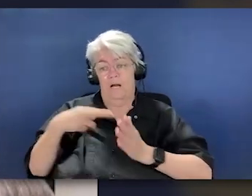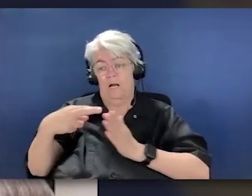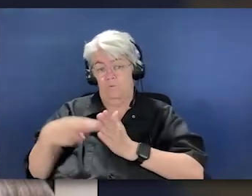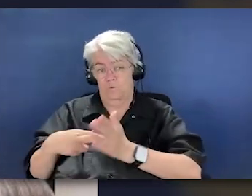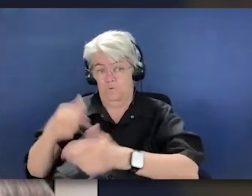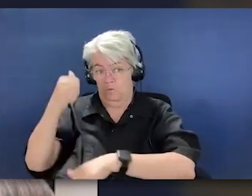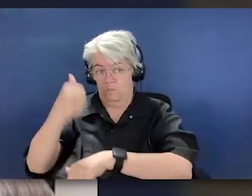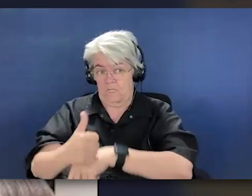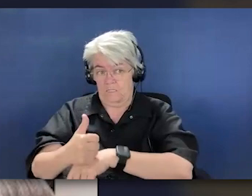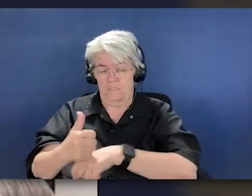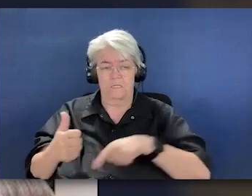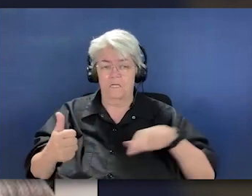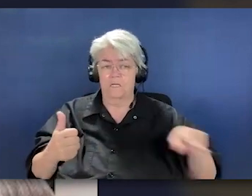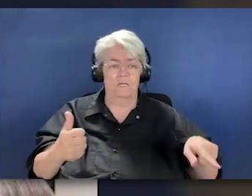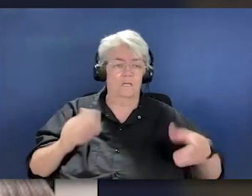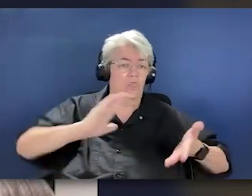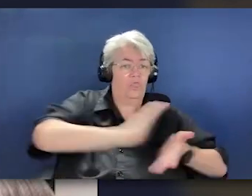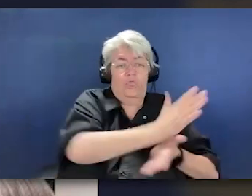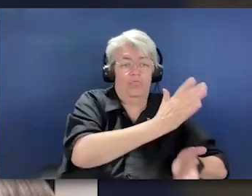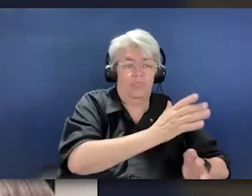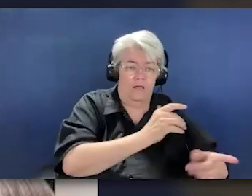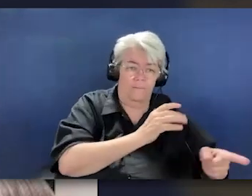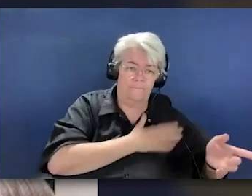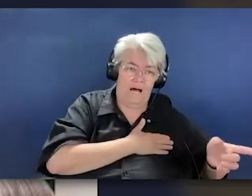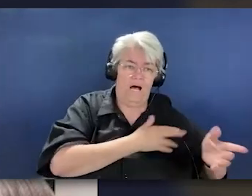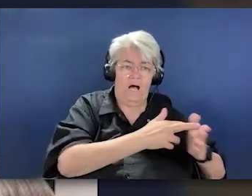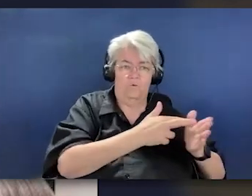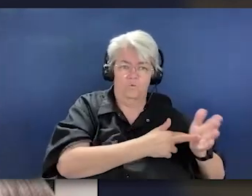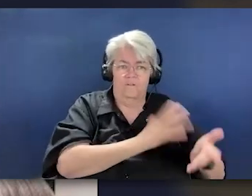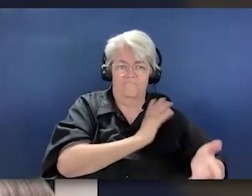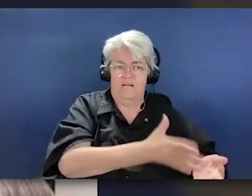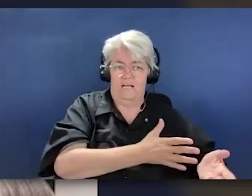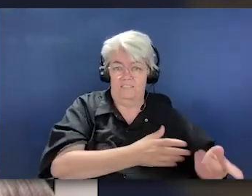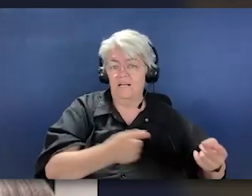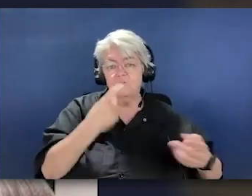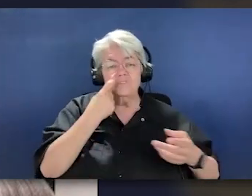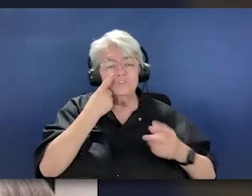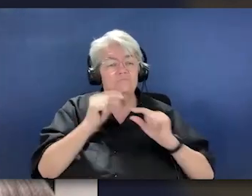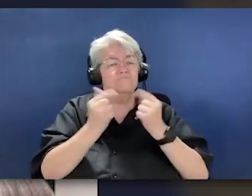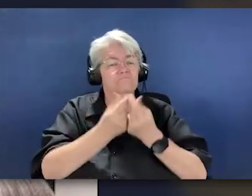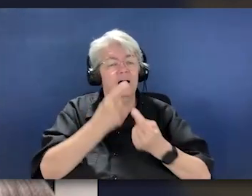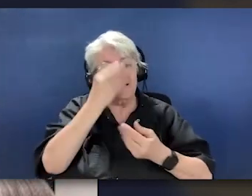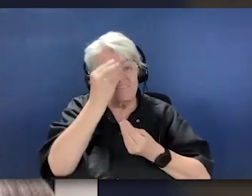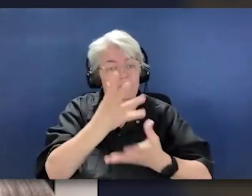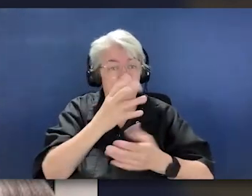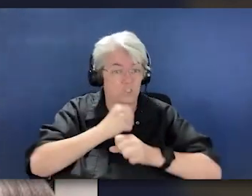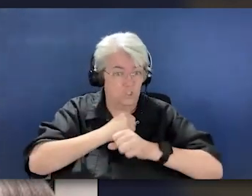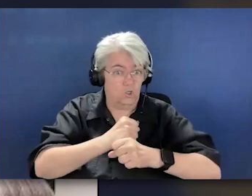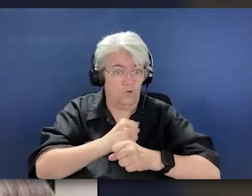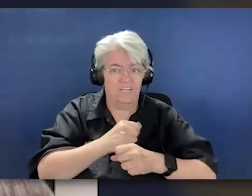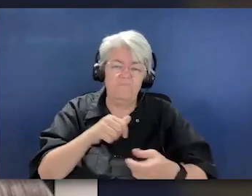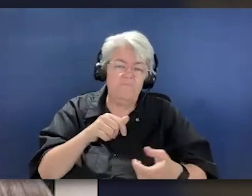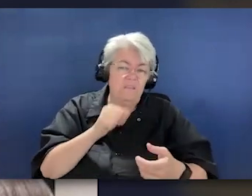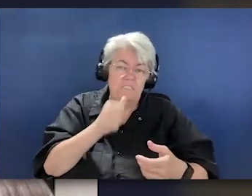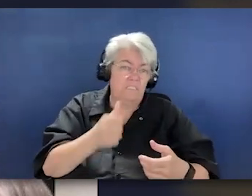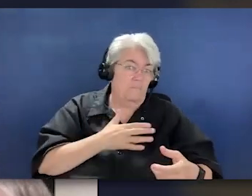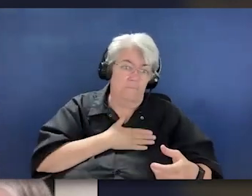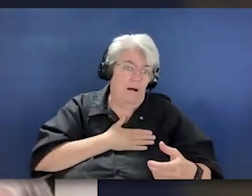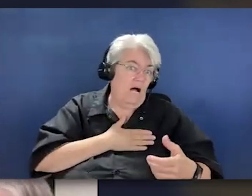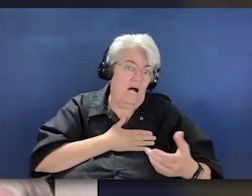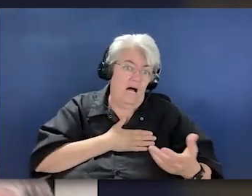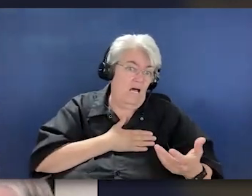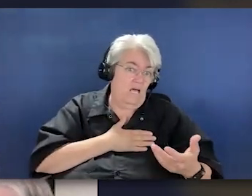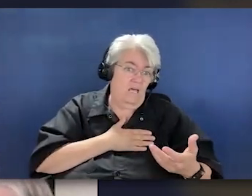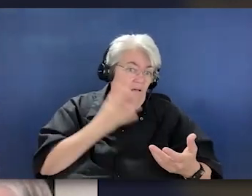know, for example, we as a group reviewed some guidelines around information security. Now that's not necessarily my area